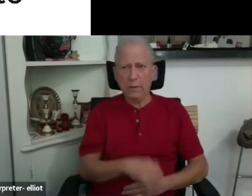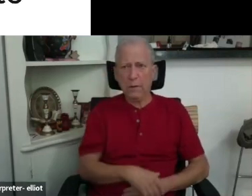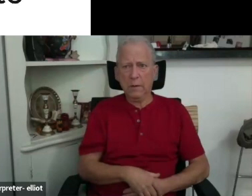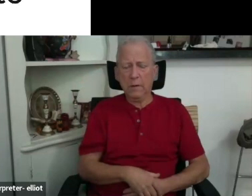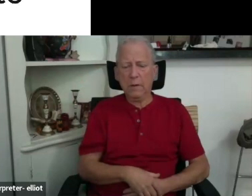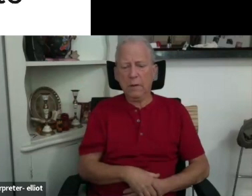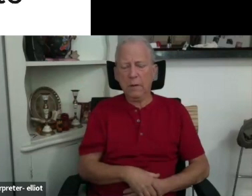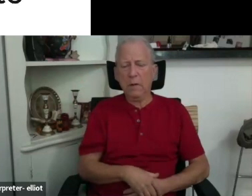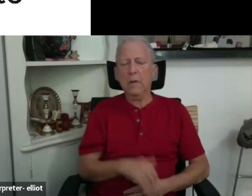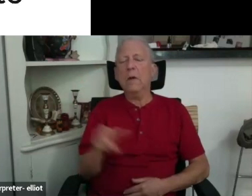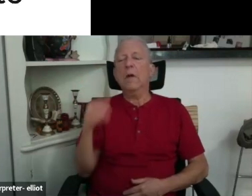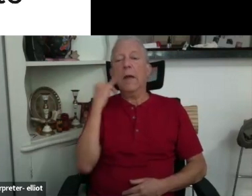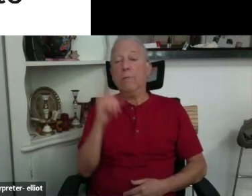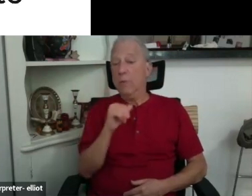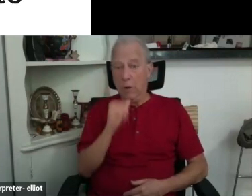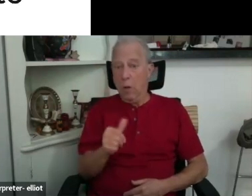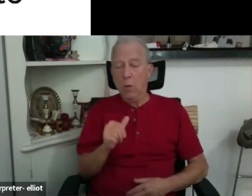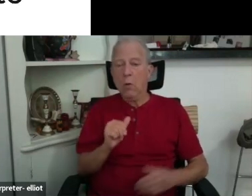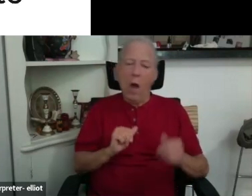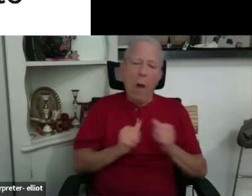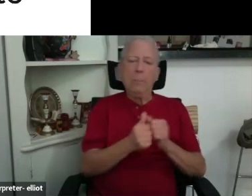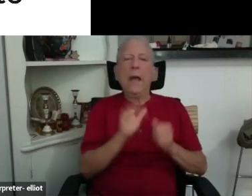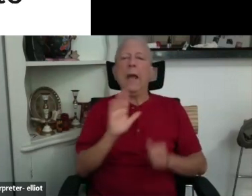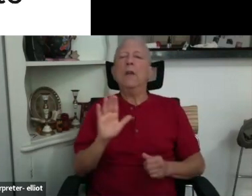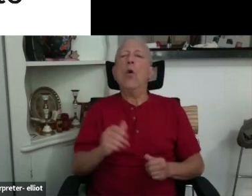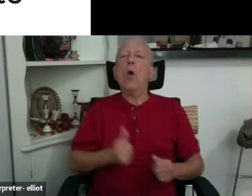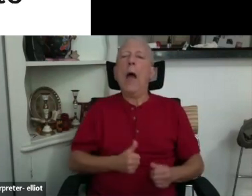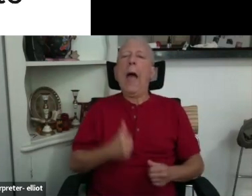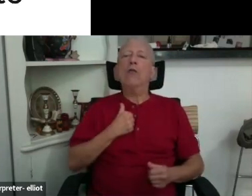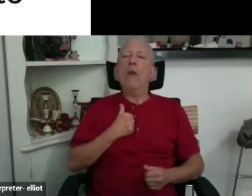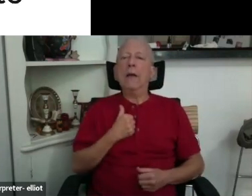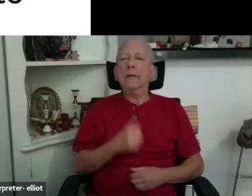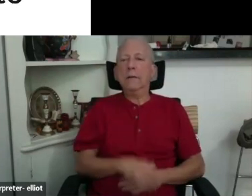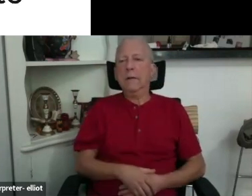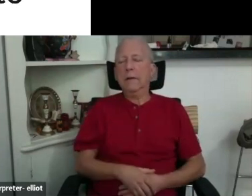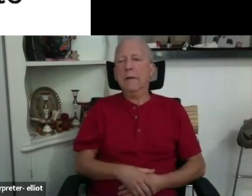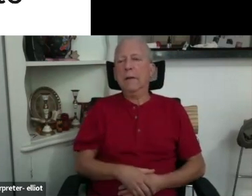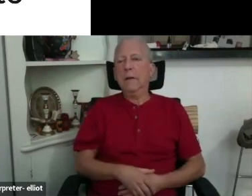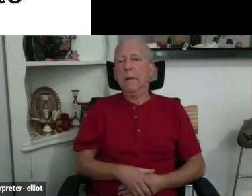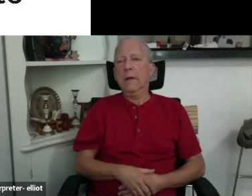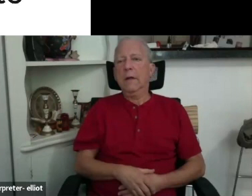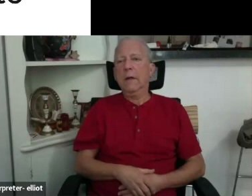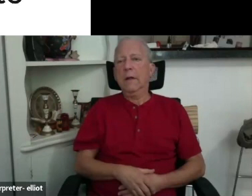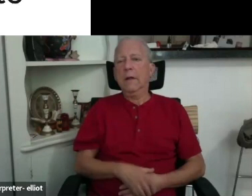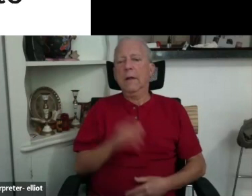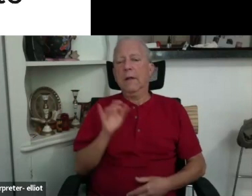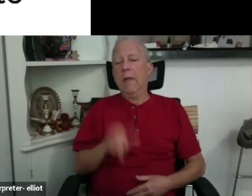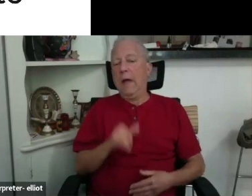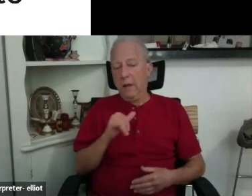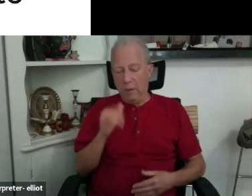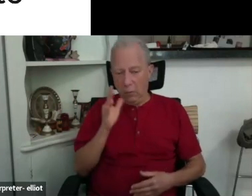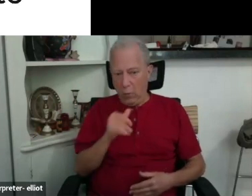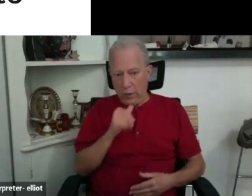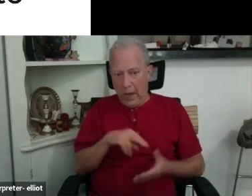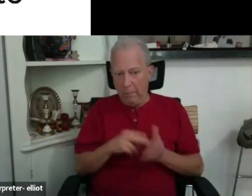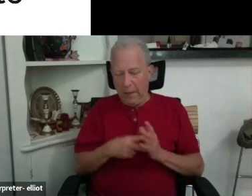not updating your address doesn't necessarily mean it would be considered erroneous. It's still